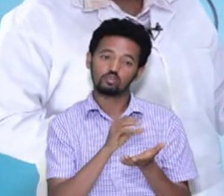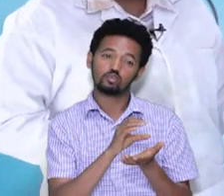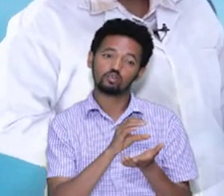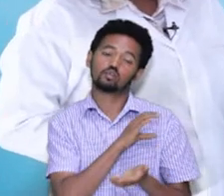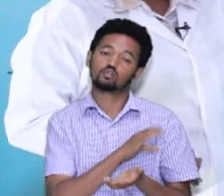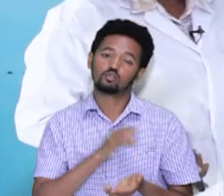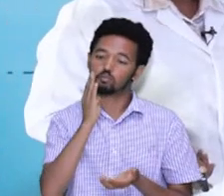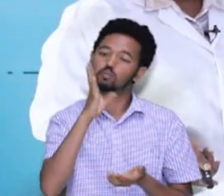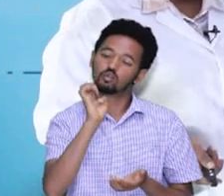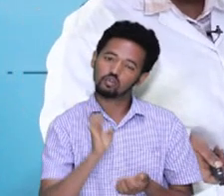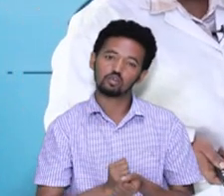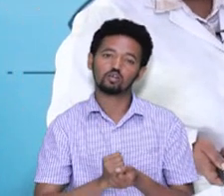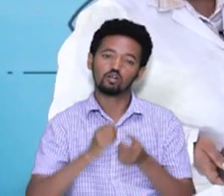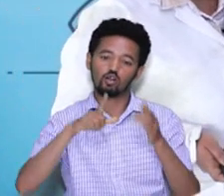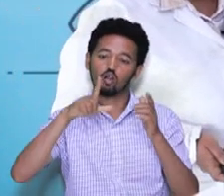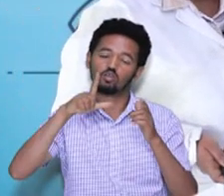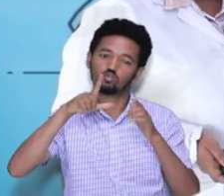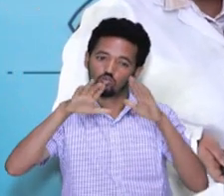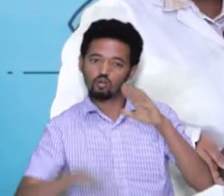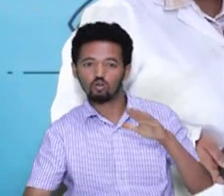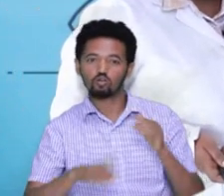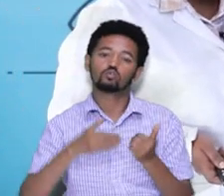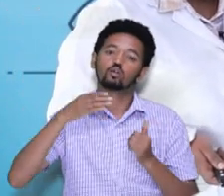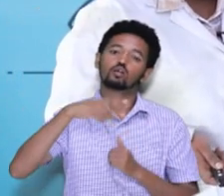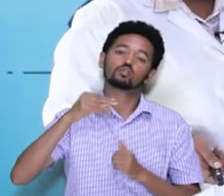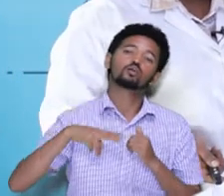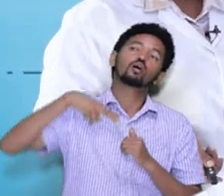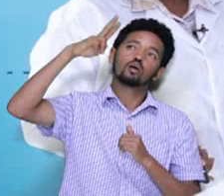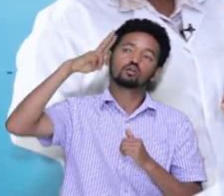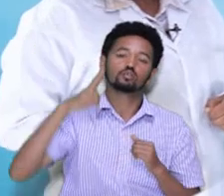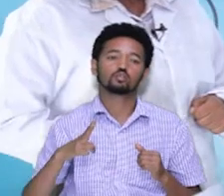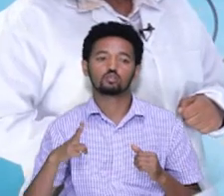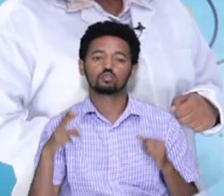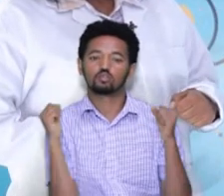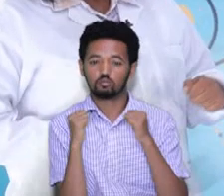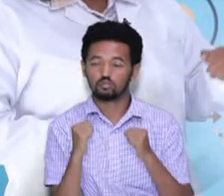characterized by low rainfall and high temperature.